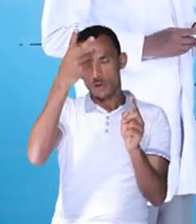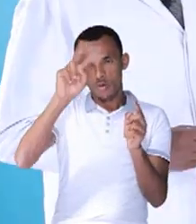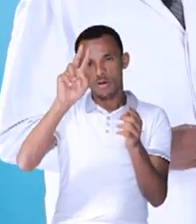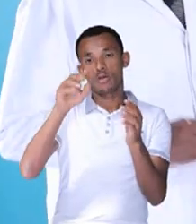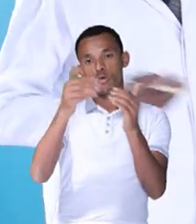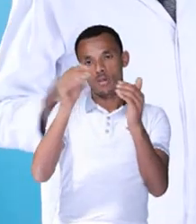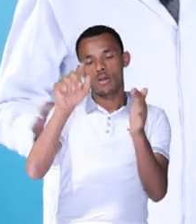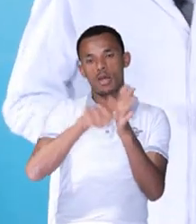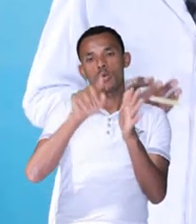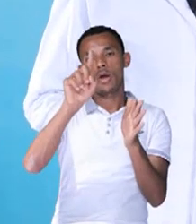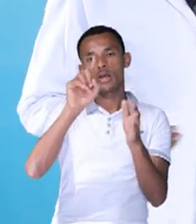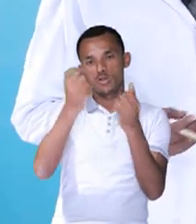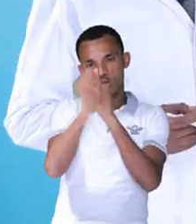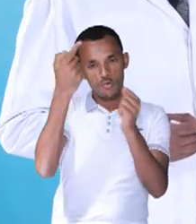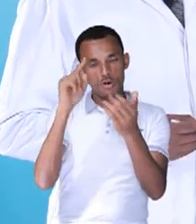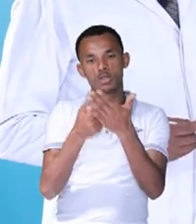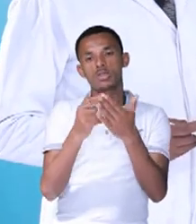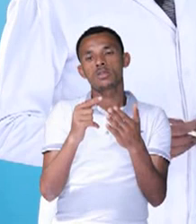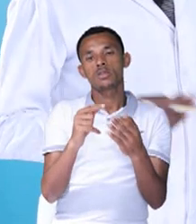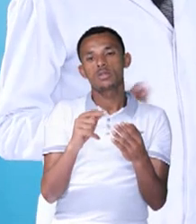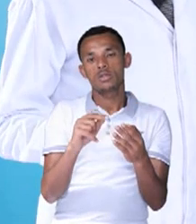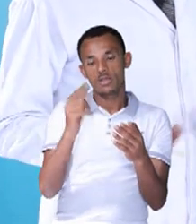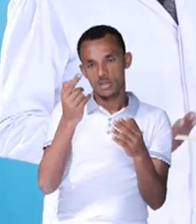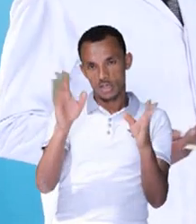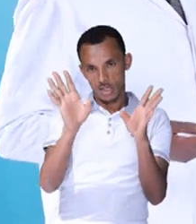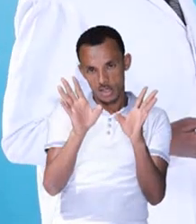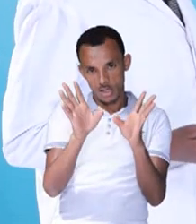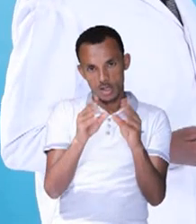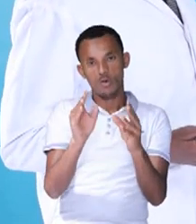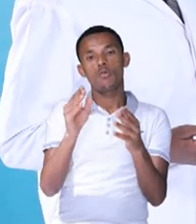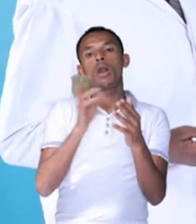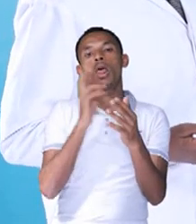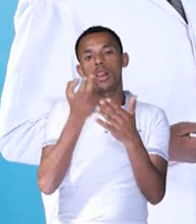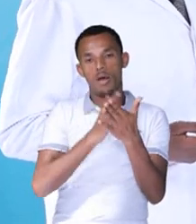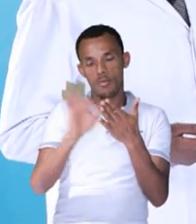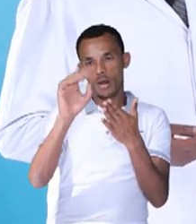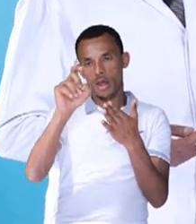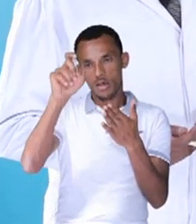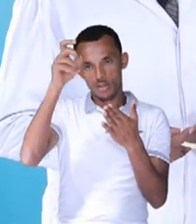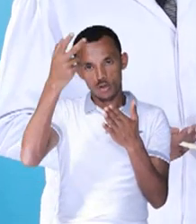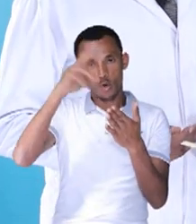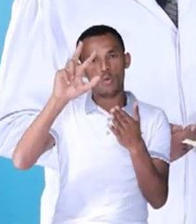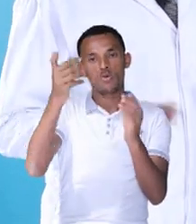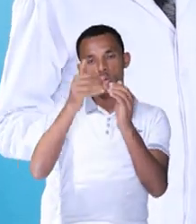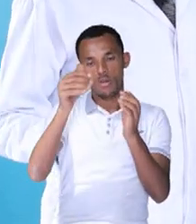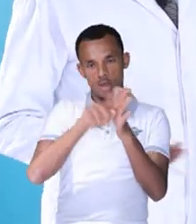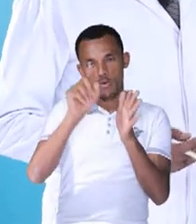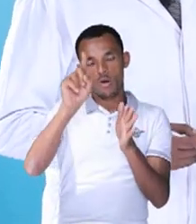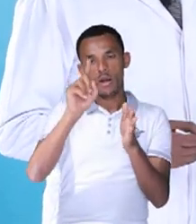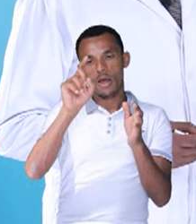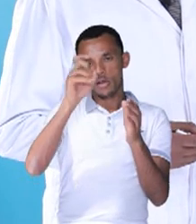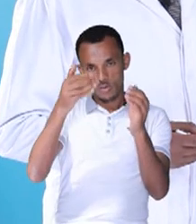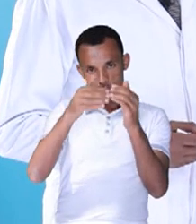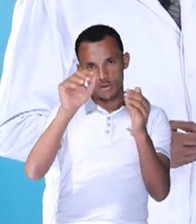negative 1. What is the solution for this one? In the set of real number, I hope x cubed will be equal to negative 1 when x is equal